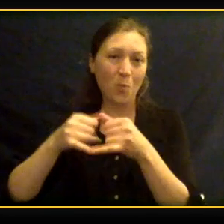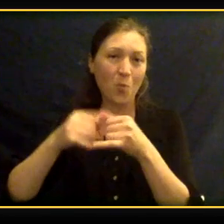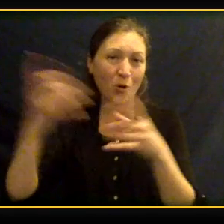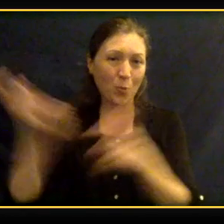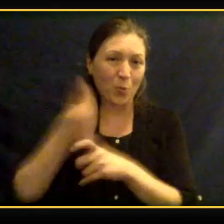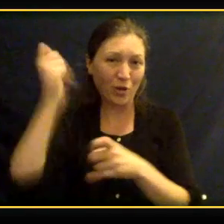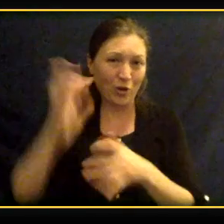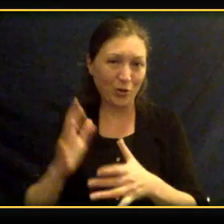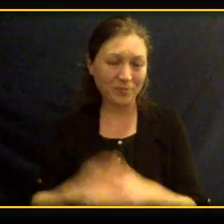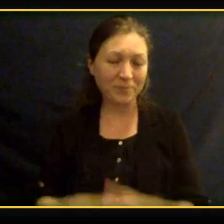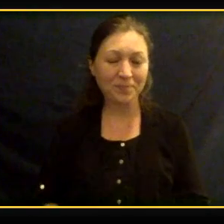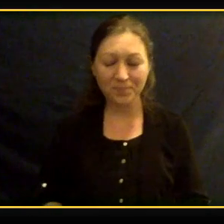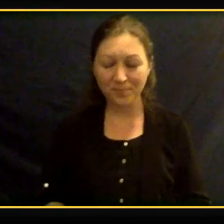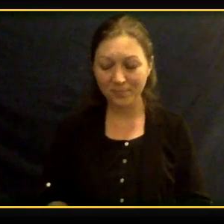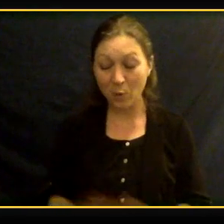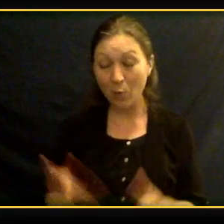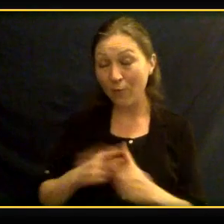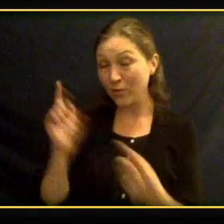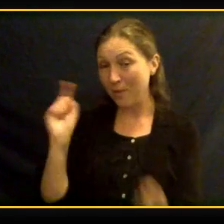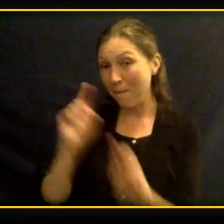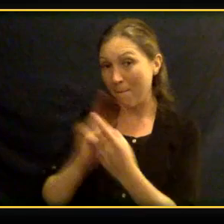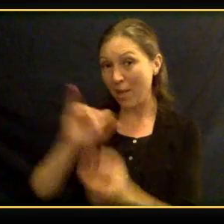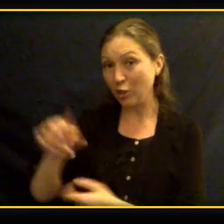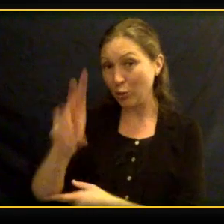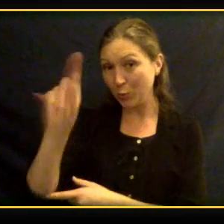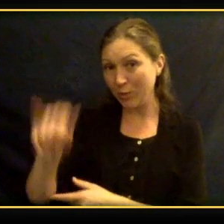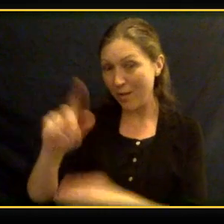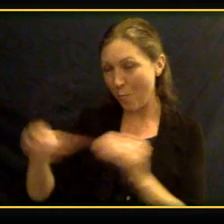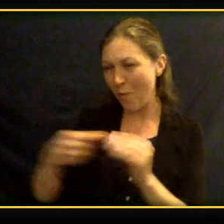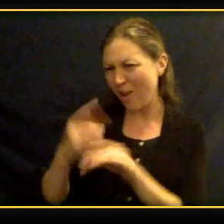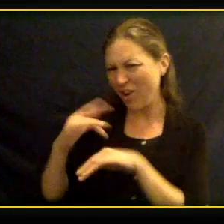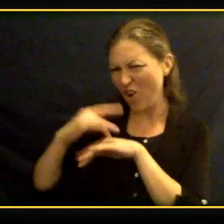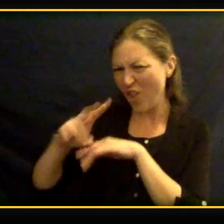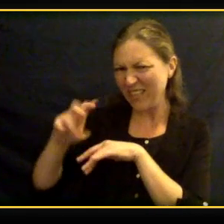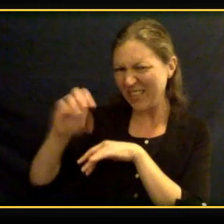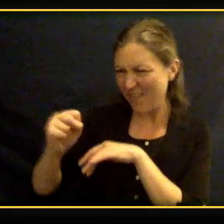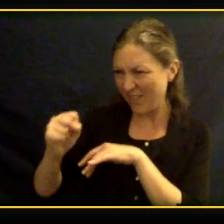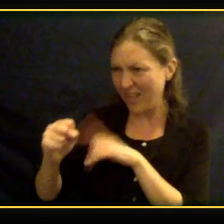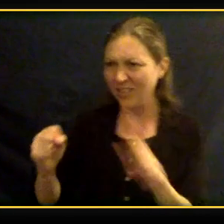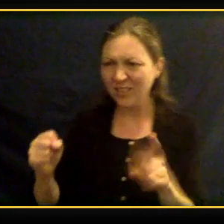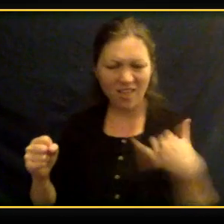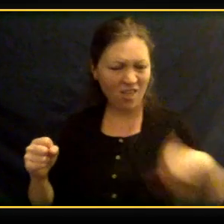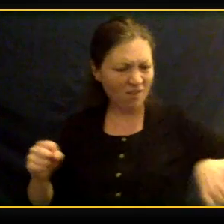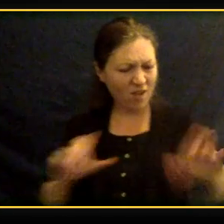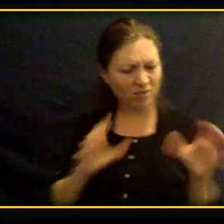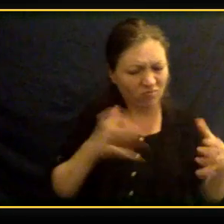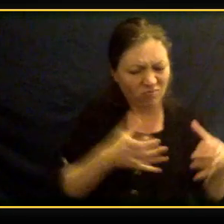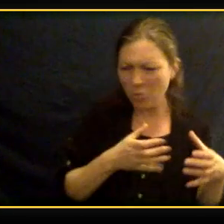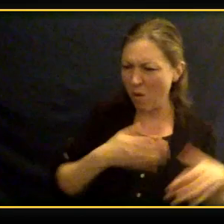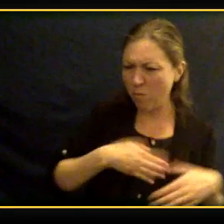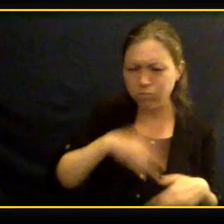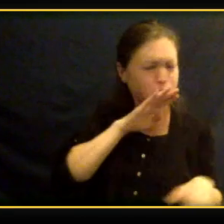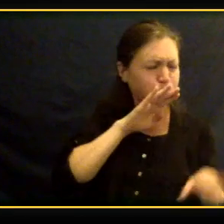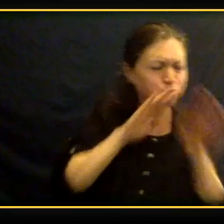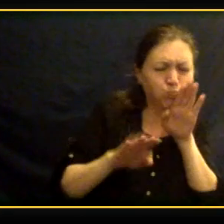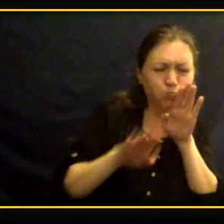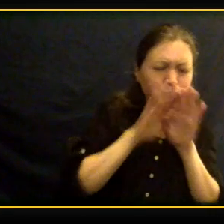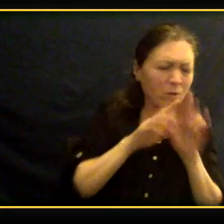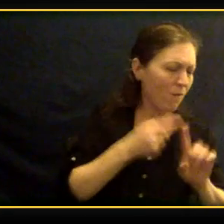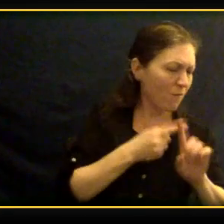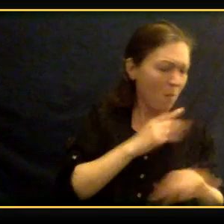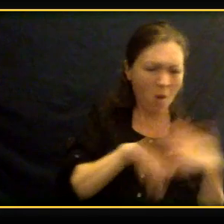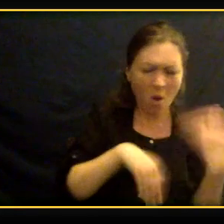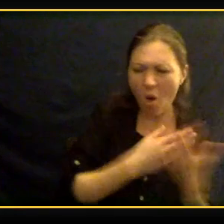early 70s when all of us who were fed up and tired of institutionalization, discrimination, oppression toward people